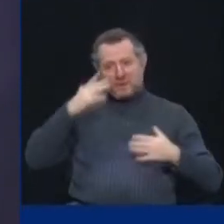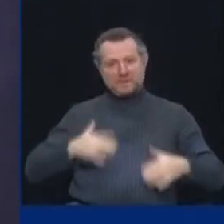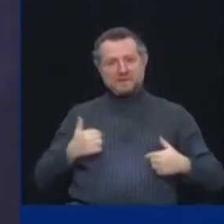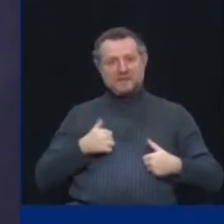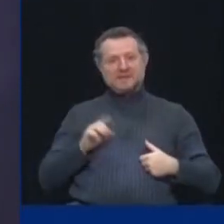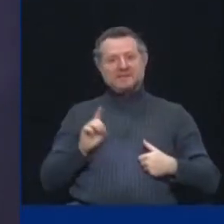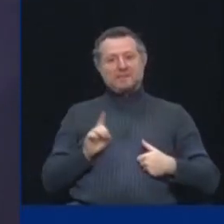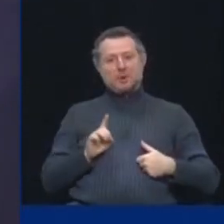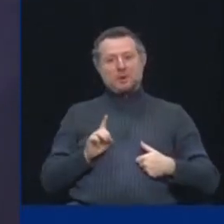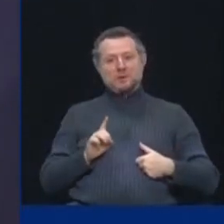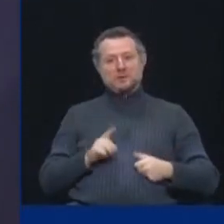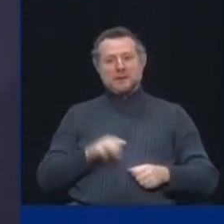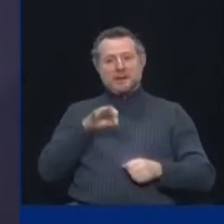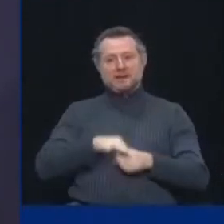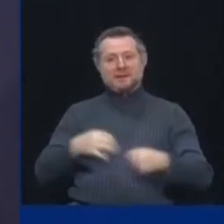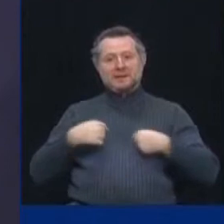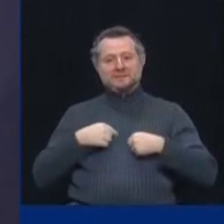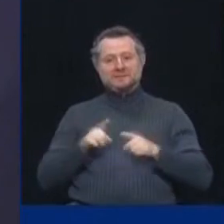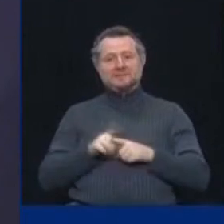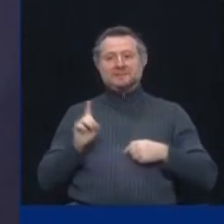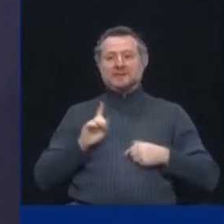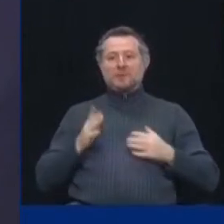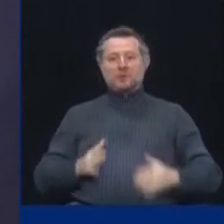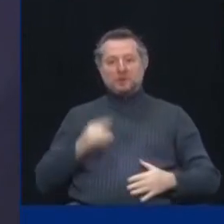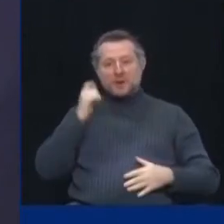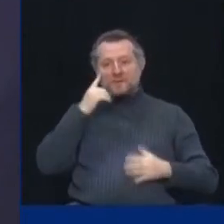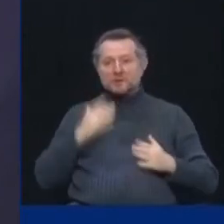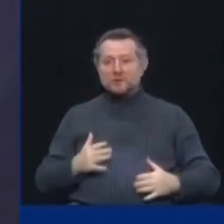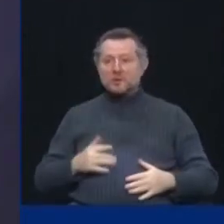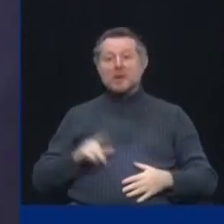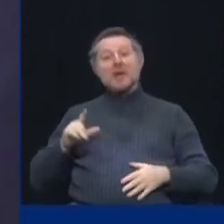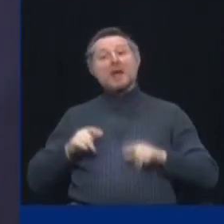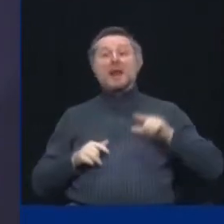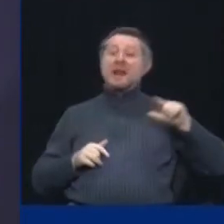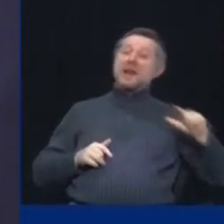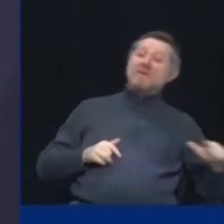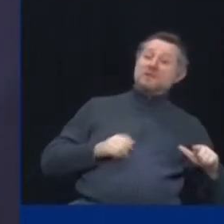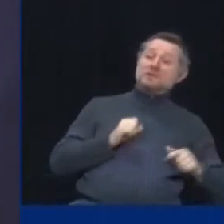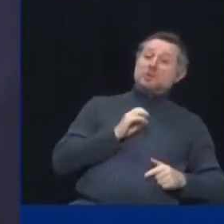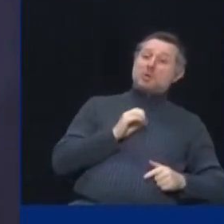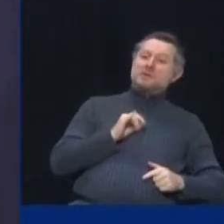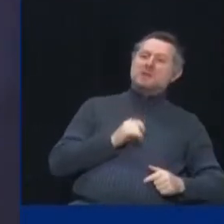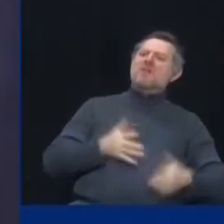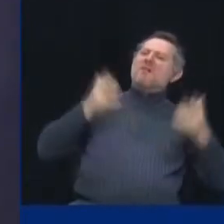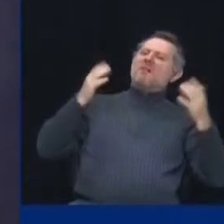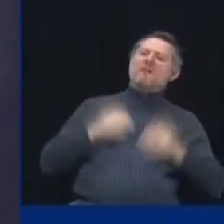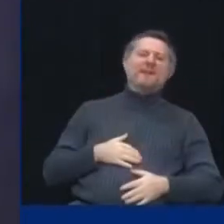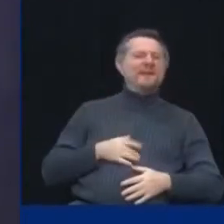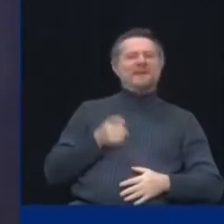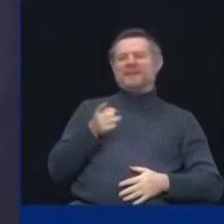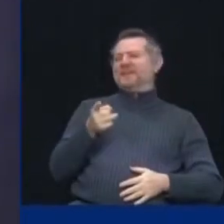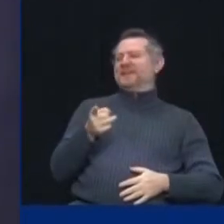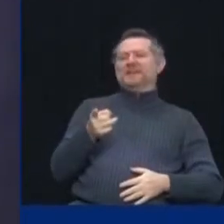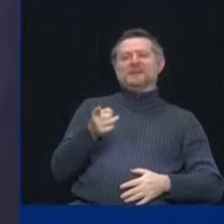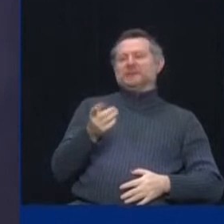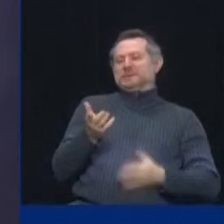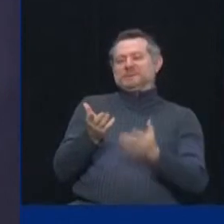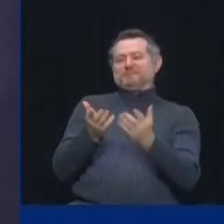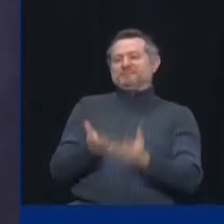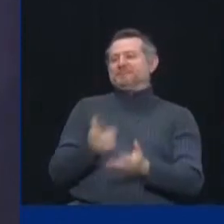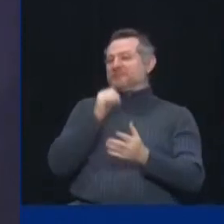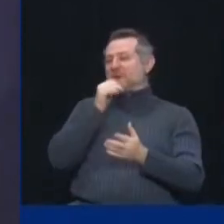elected. And the socialists will say, well, you're not bringing socialism to New